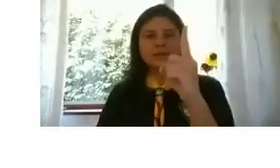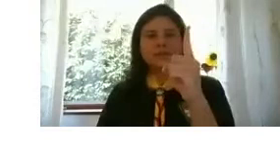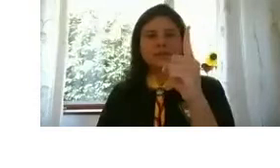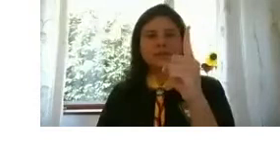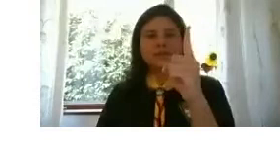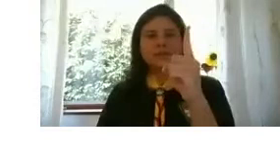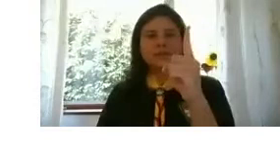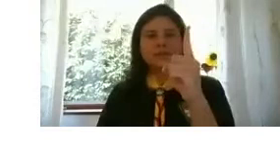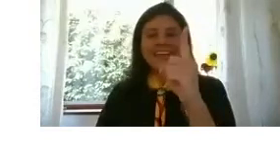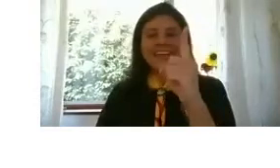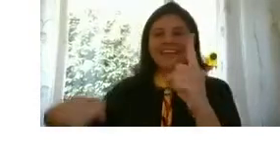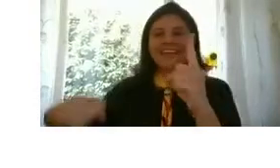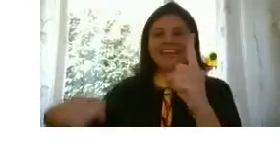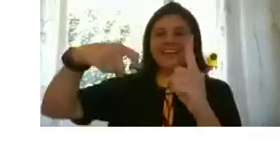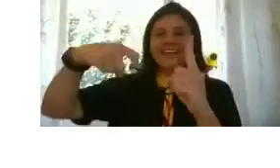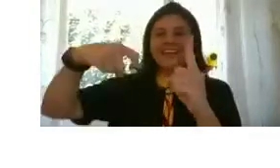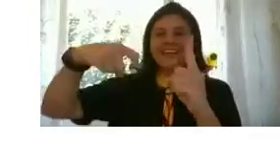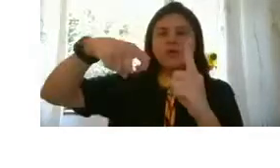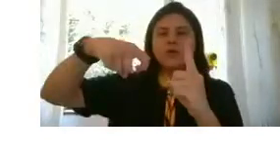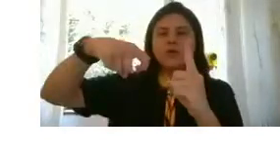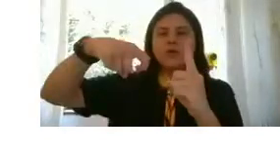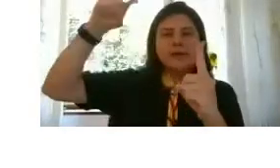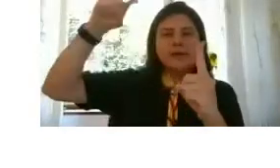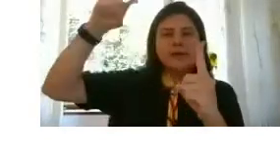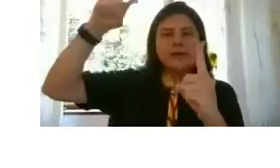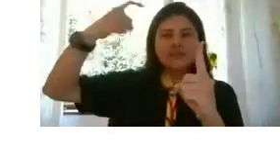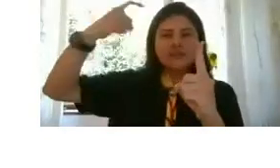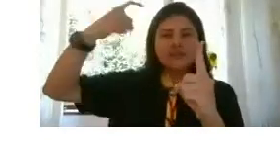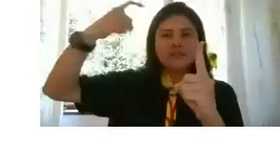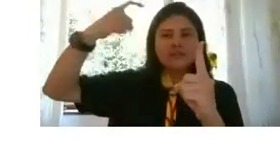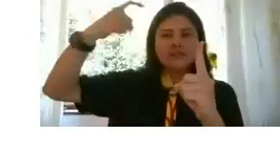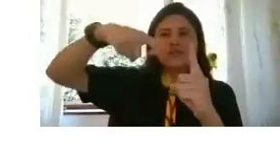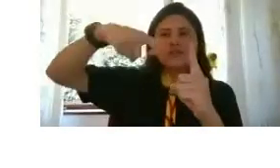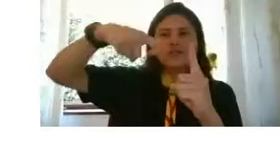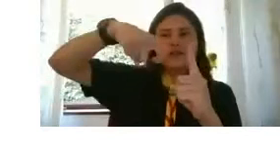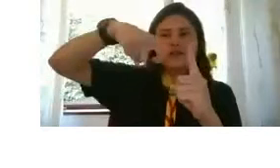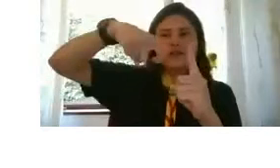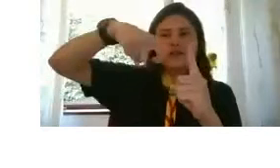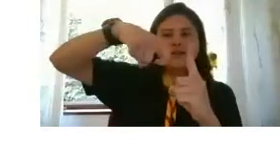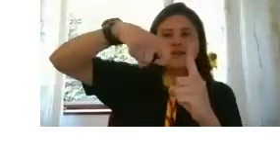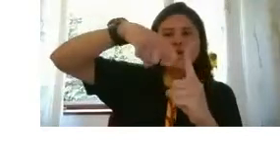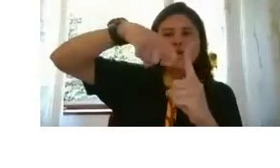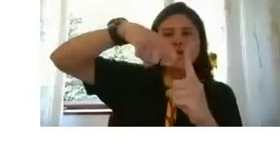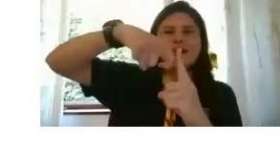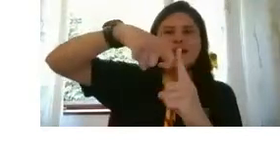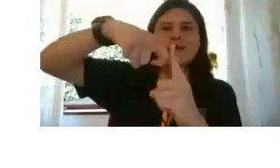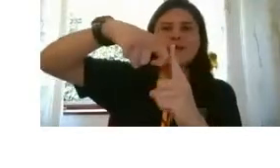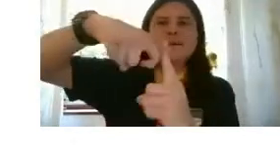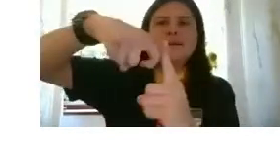like a little stick, and then with your pencil hand, you make